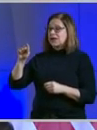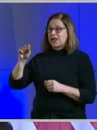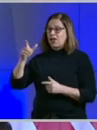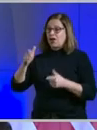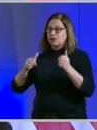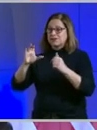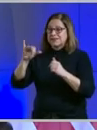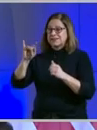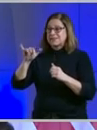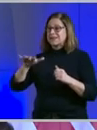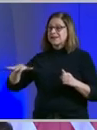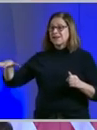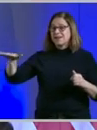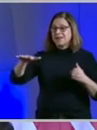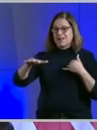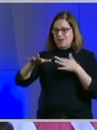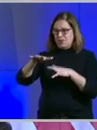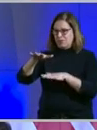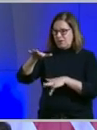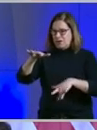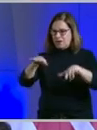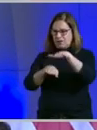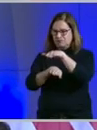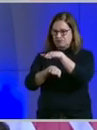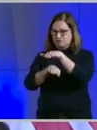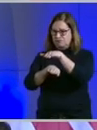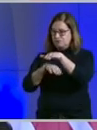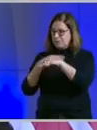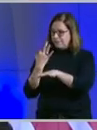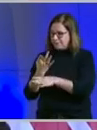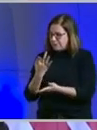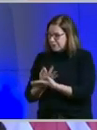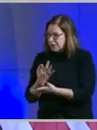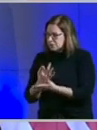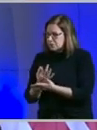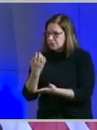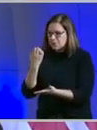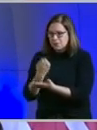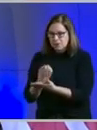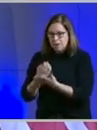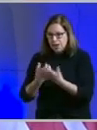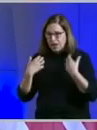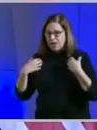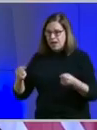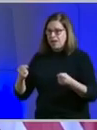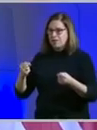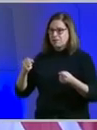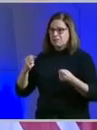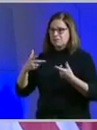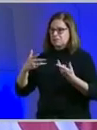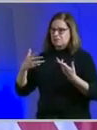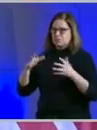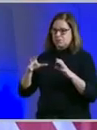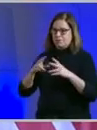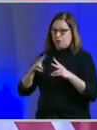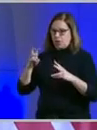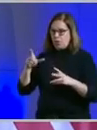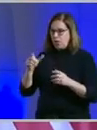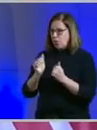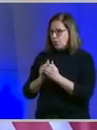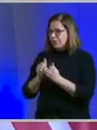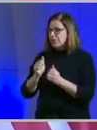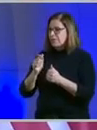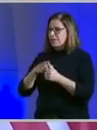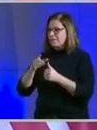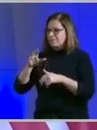city and you want to be financially healthy, you got to have good roads and streets and a good metro system and quality facilities for people to go to